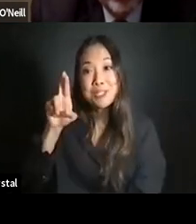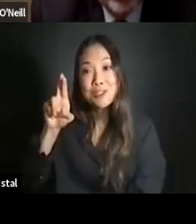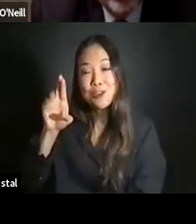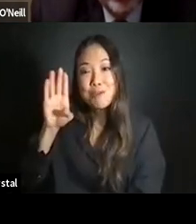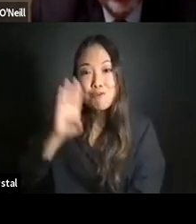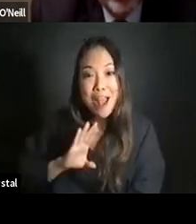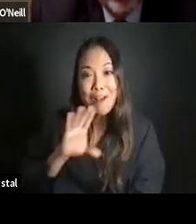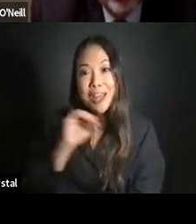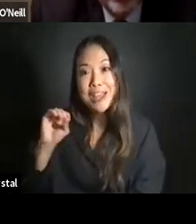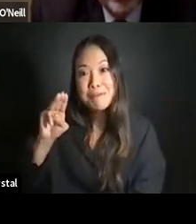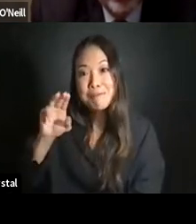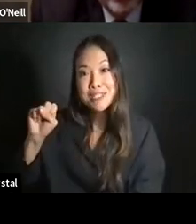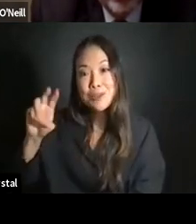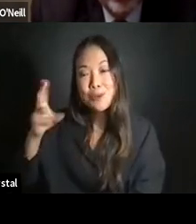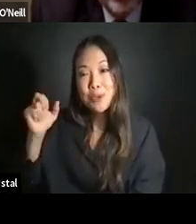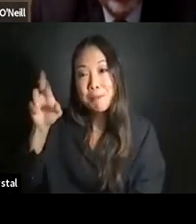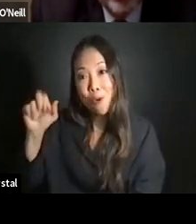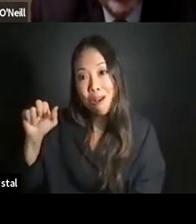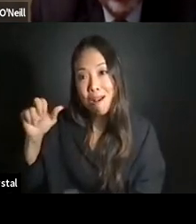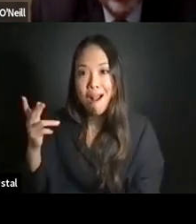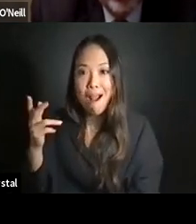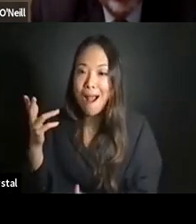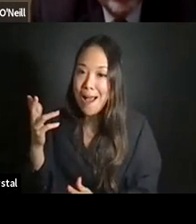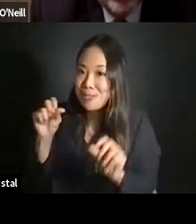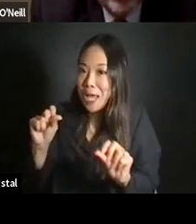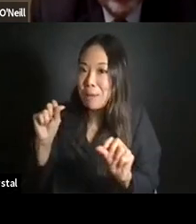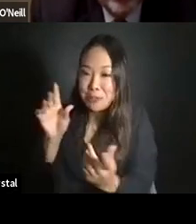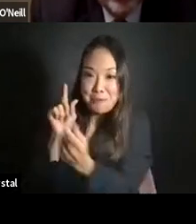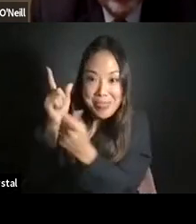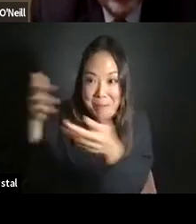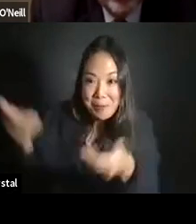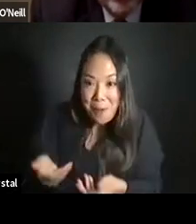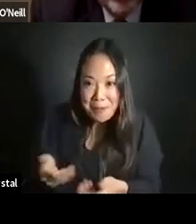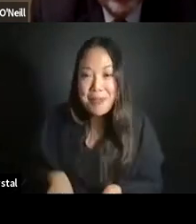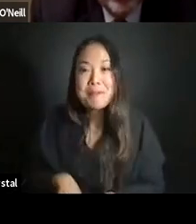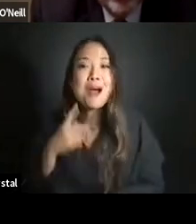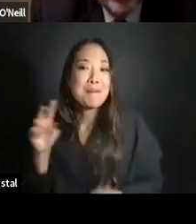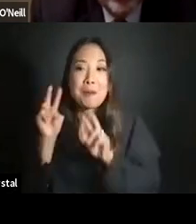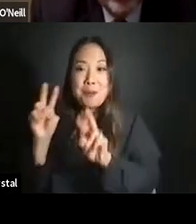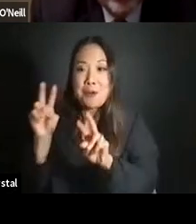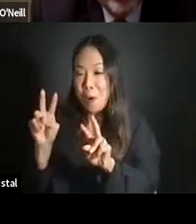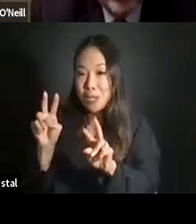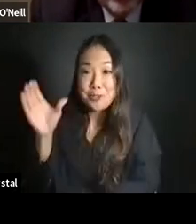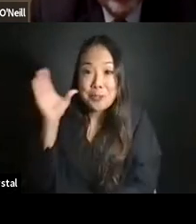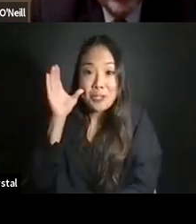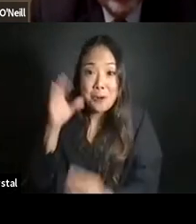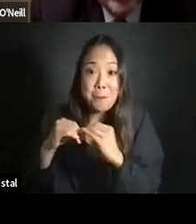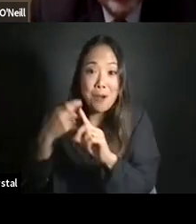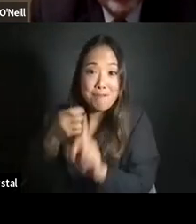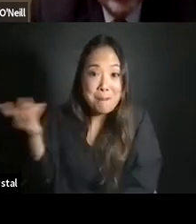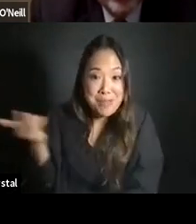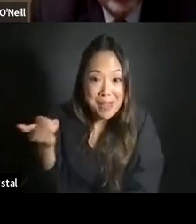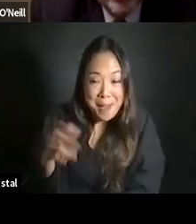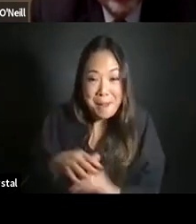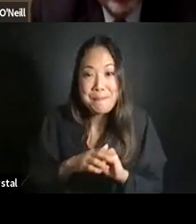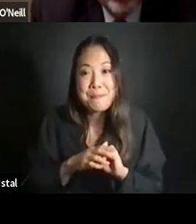whitmore and welcome them um to the district and i'm looking forward to hearing more from them having a chance to get out to schools